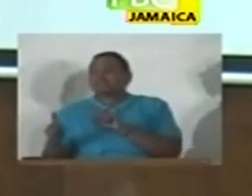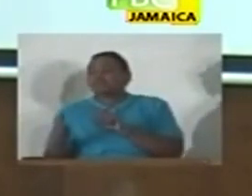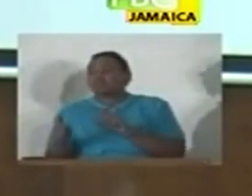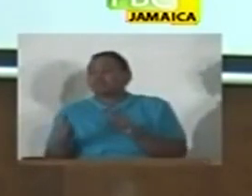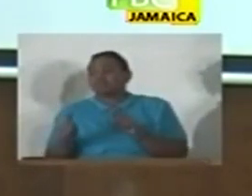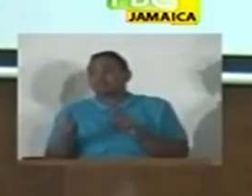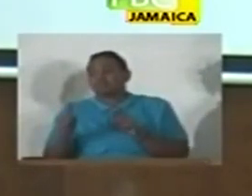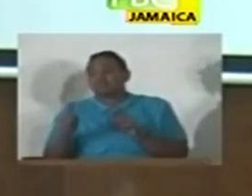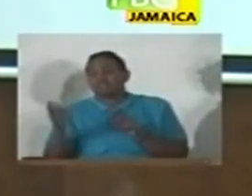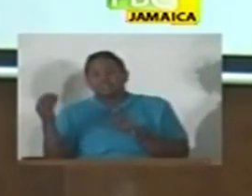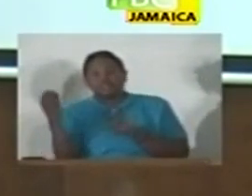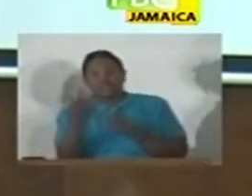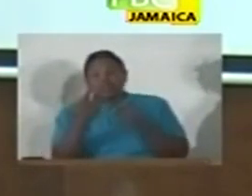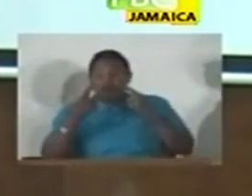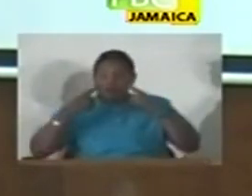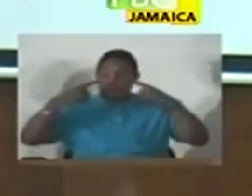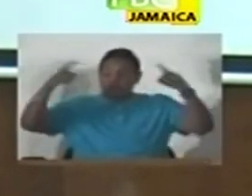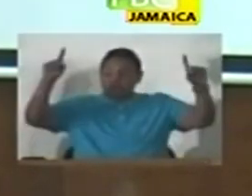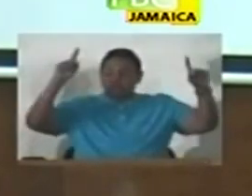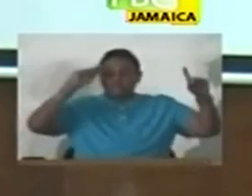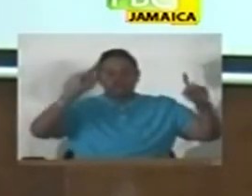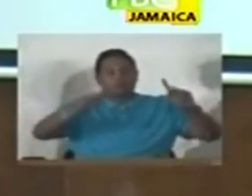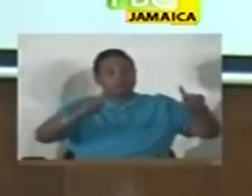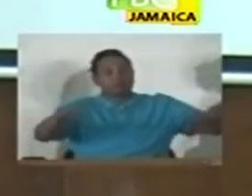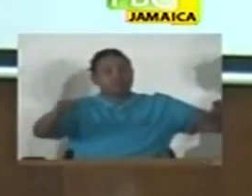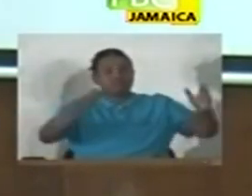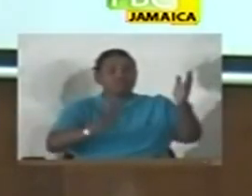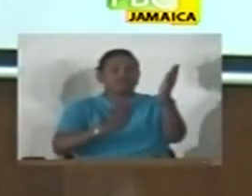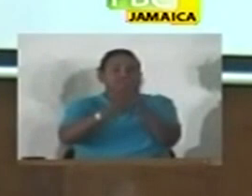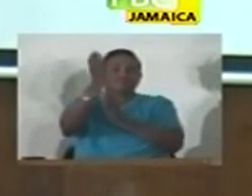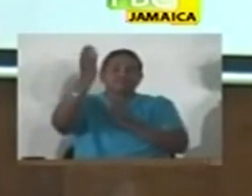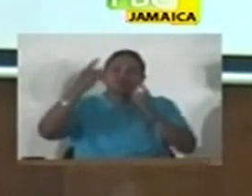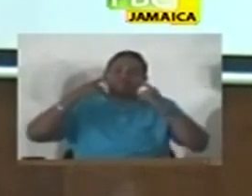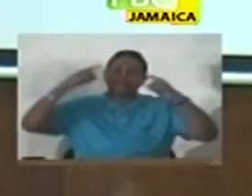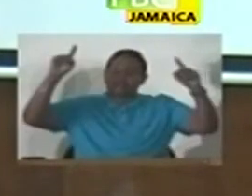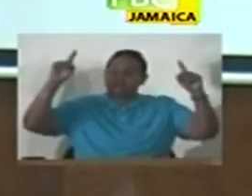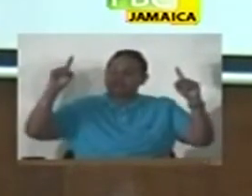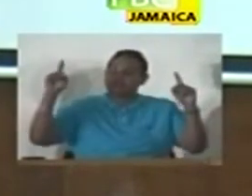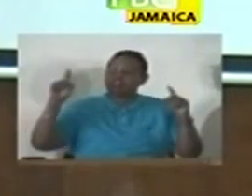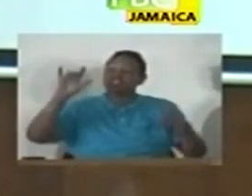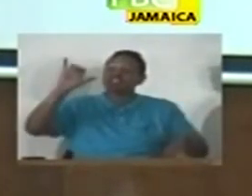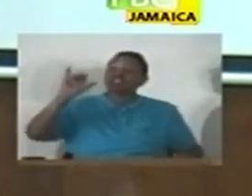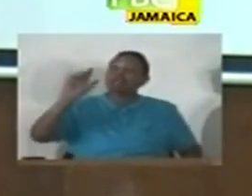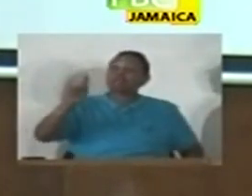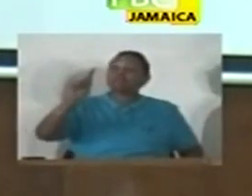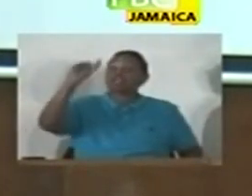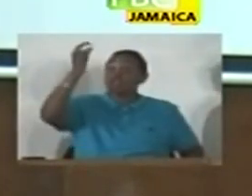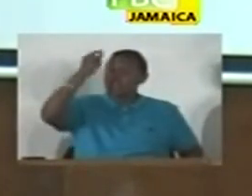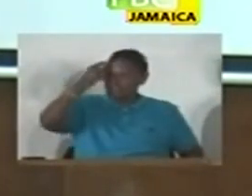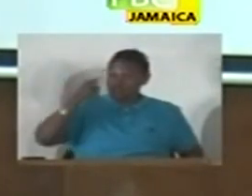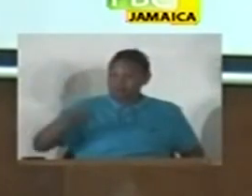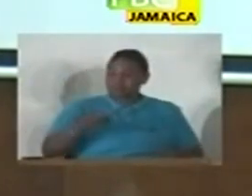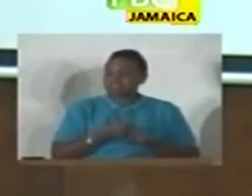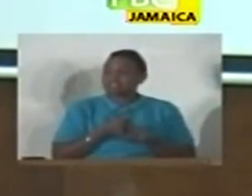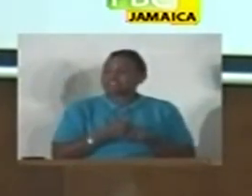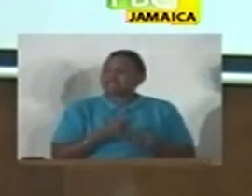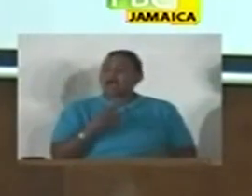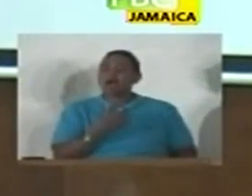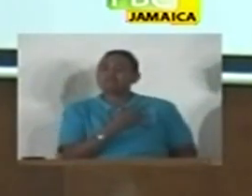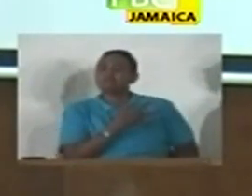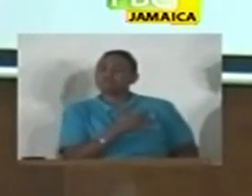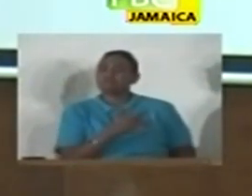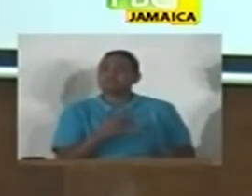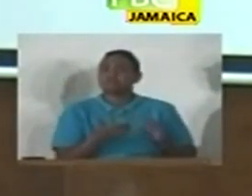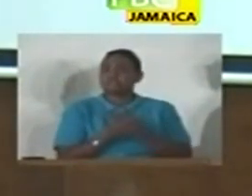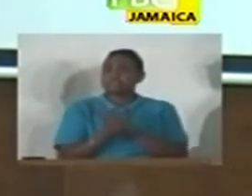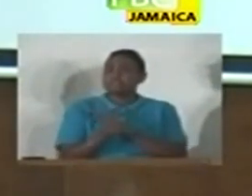bring prosperity to our people. The Jamaica Labour Party government has the tenacity